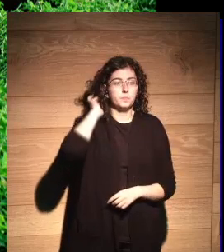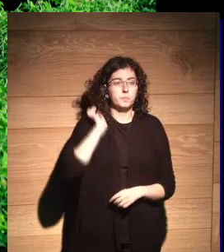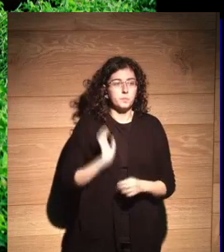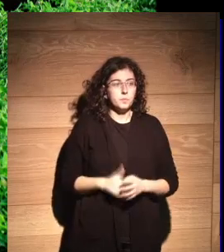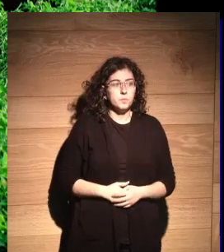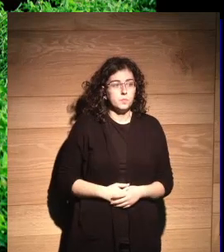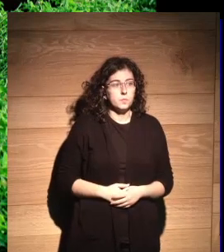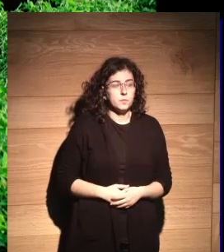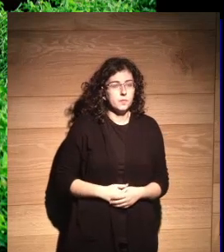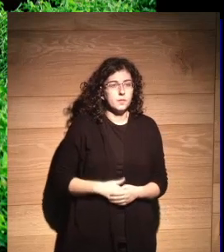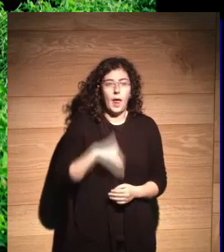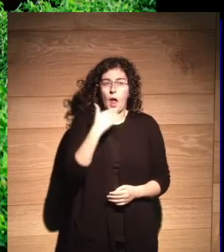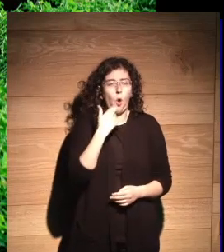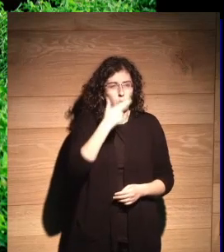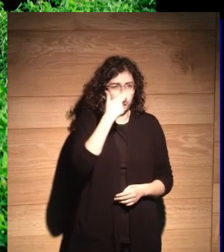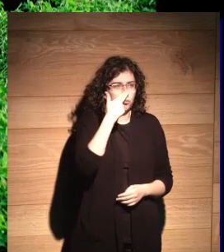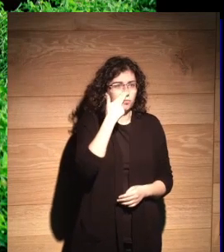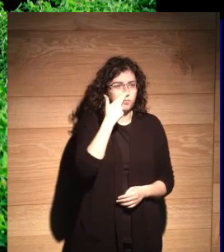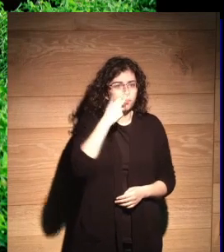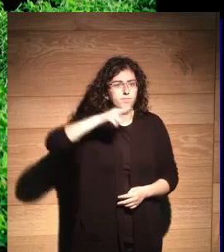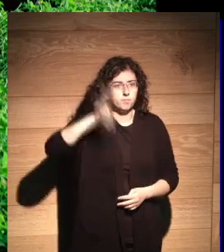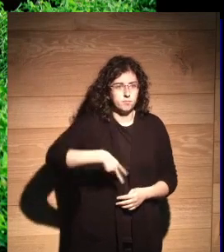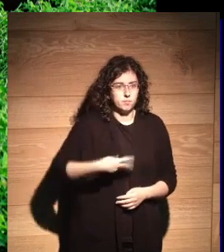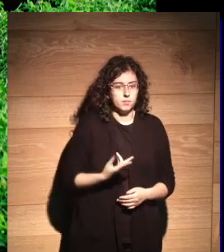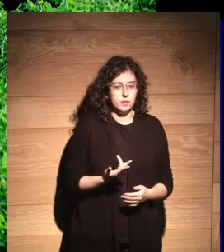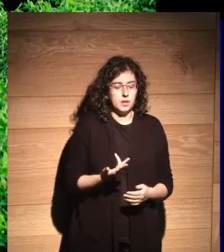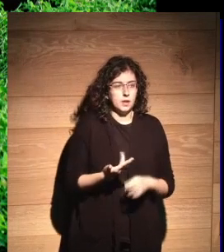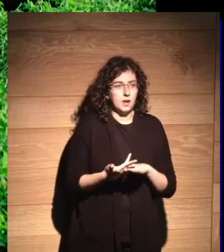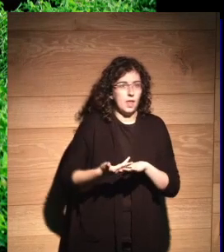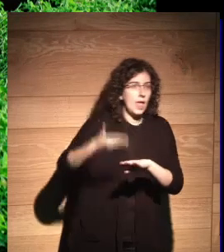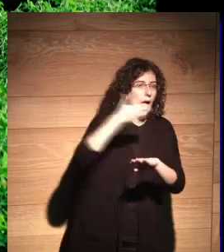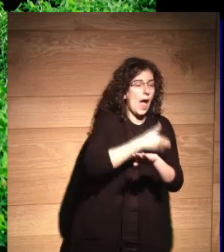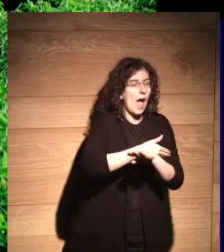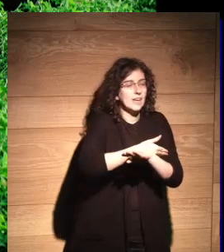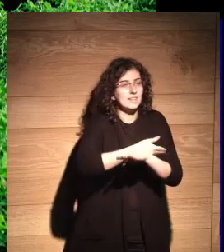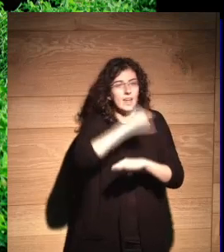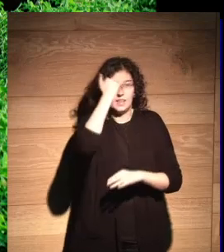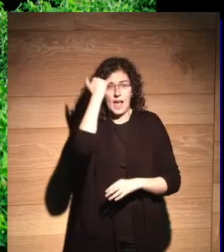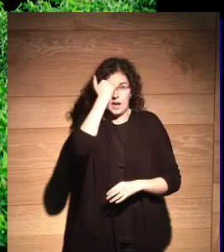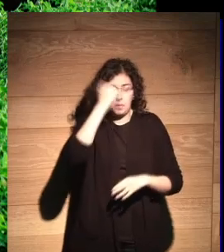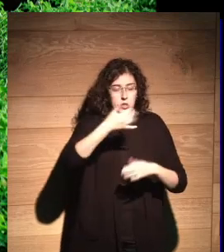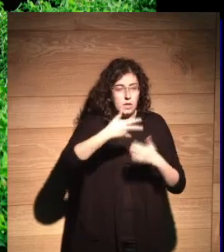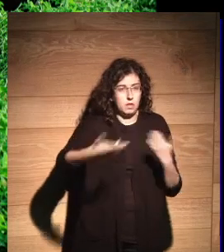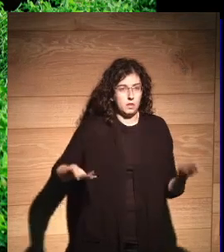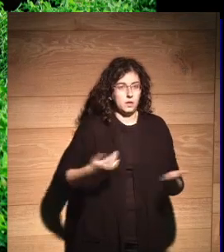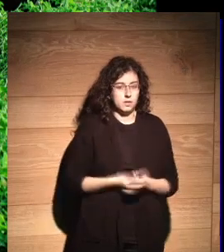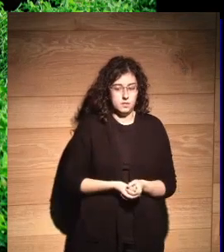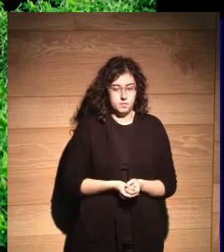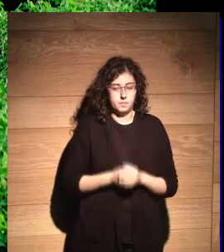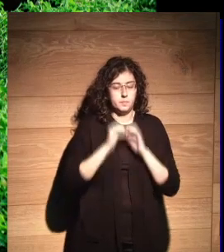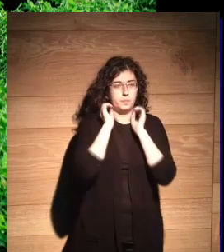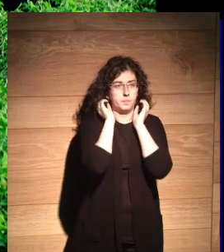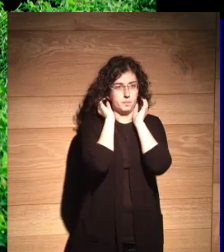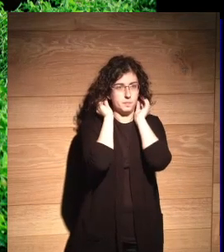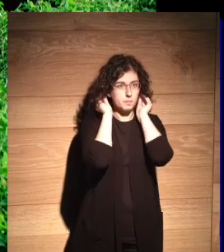really interesting. It was, I mean, this is before, you know, Harry Potter and all that. I thought, but there was something about that hat which was,